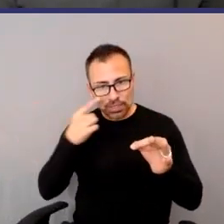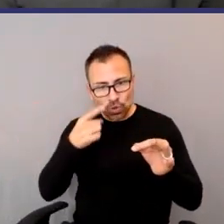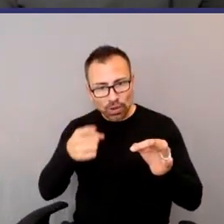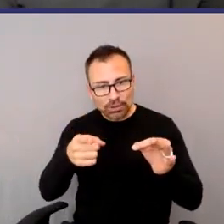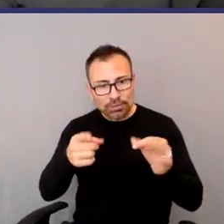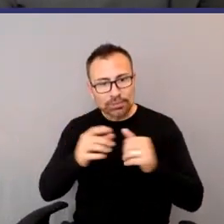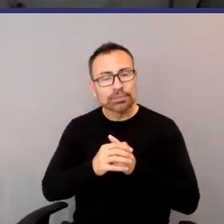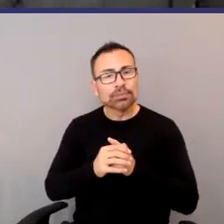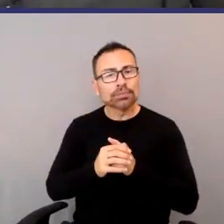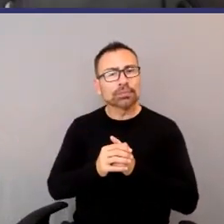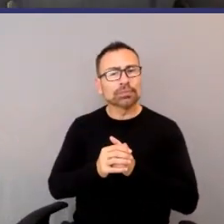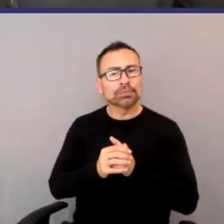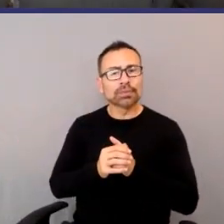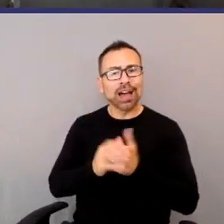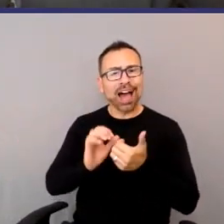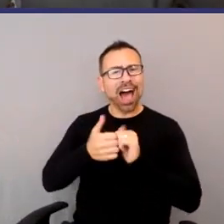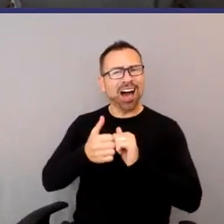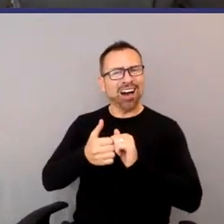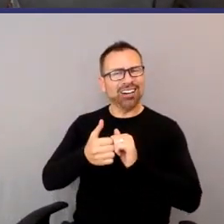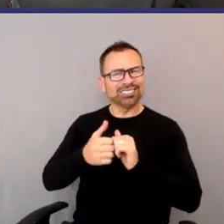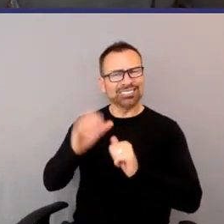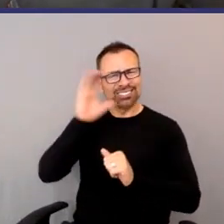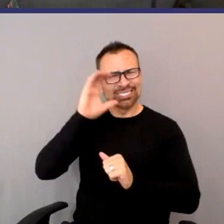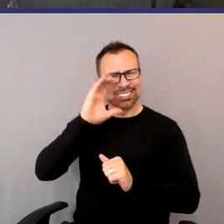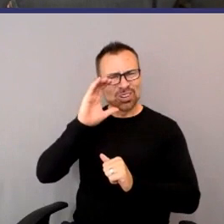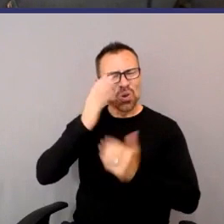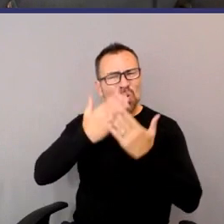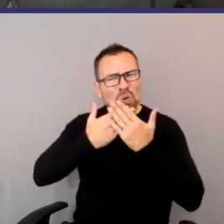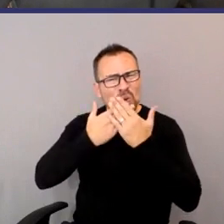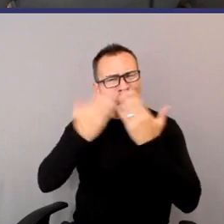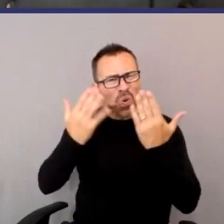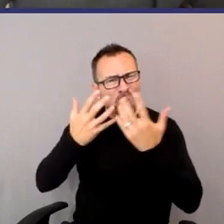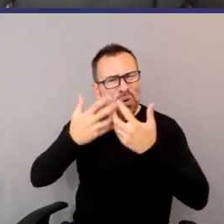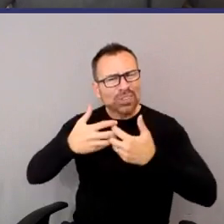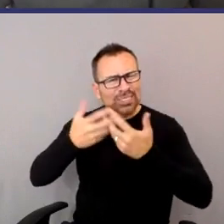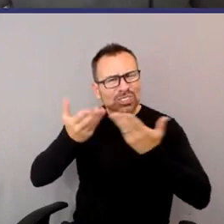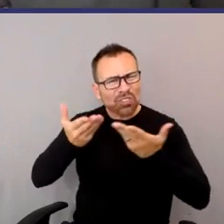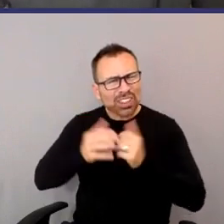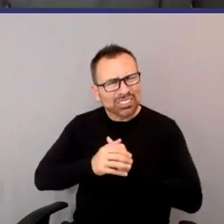How can search be serverless? I was intrigued by that. So